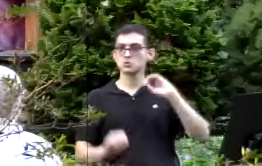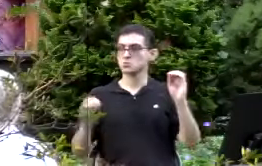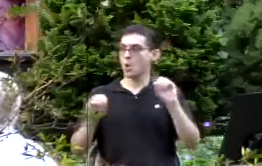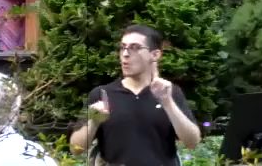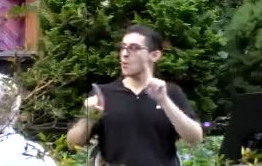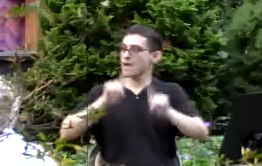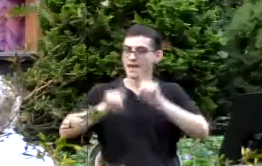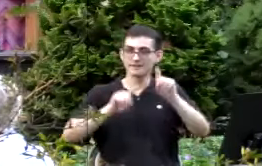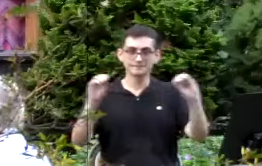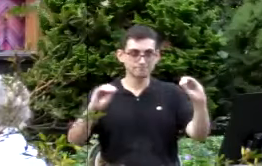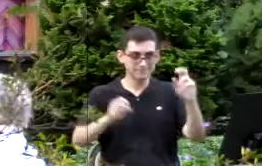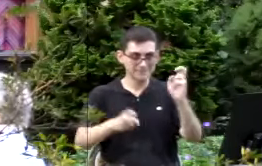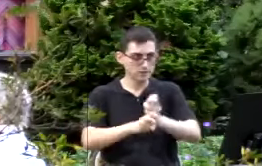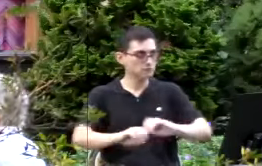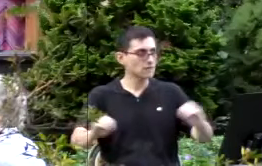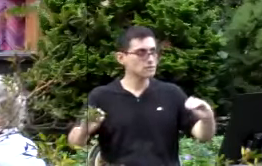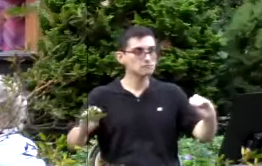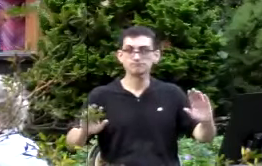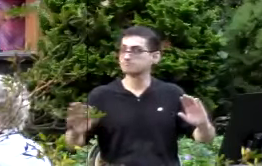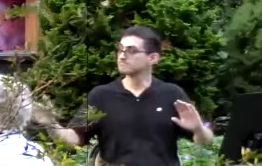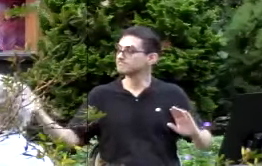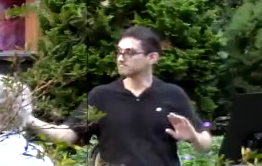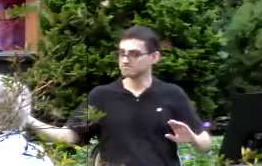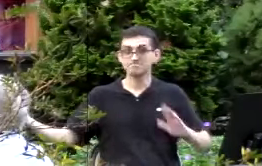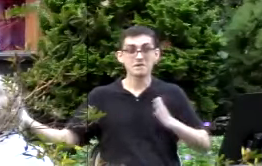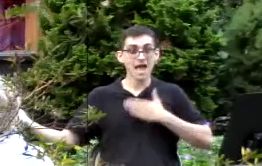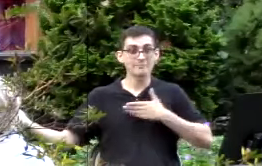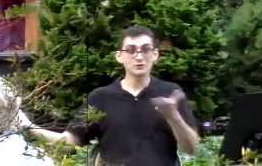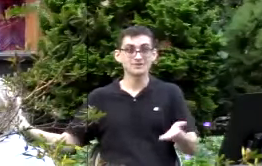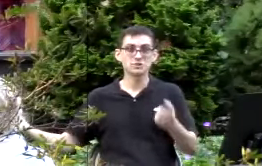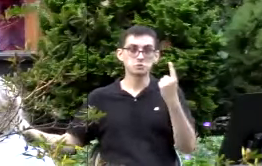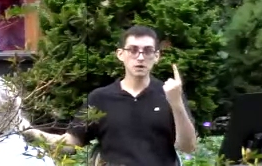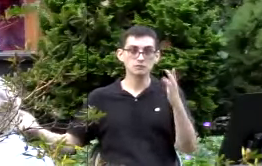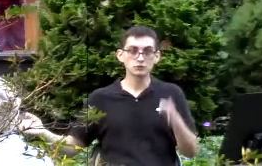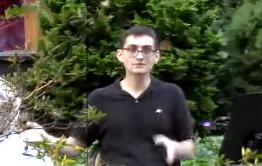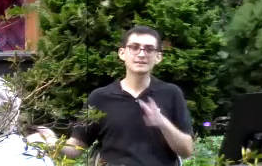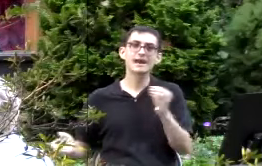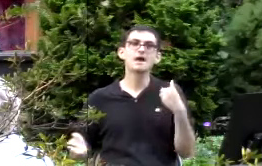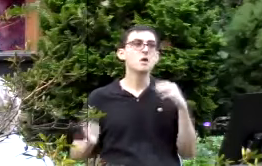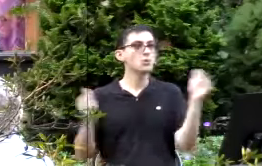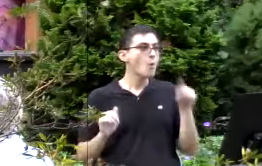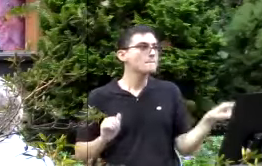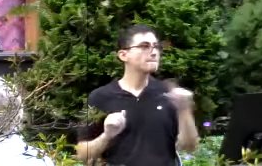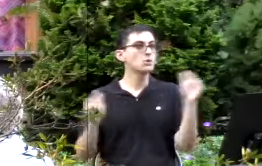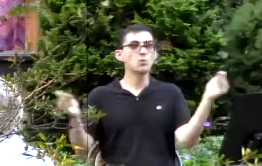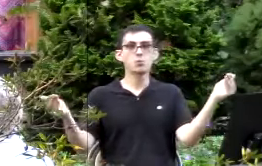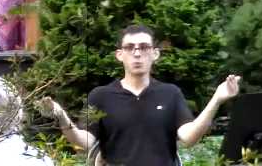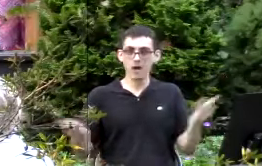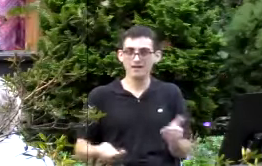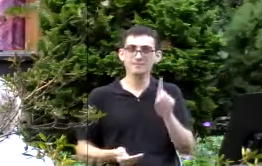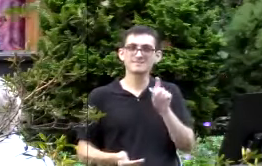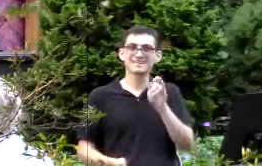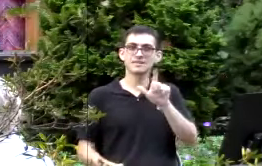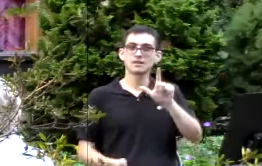but just raise your hand. Daniel, we're glad that you're here. And friends, I hope that you'll welcome Daniel, who comes and joins us